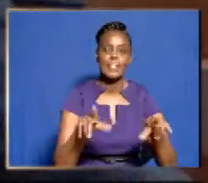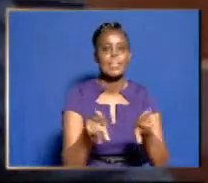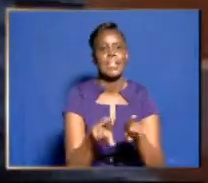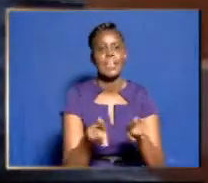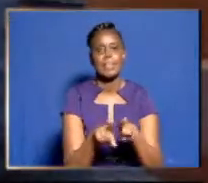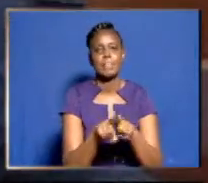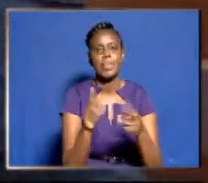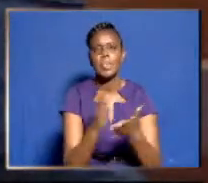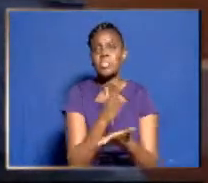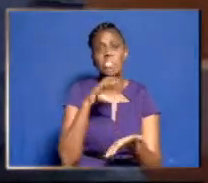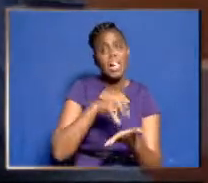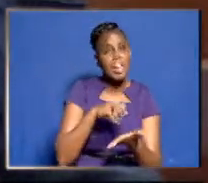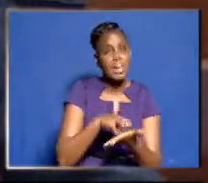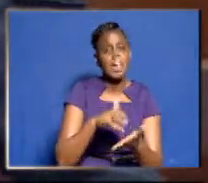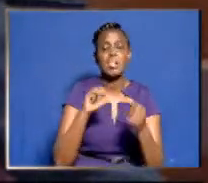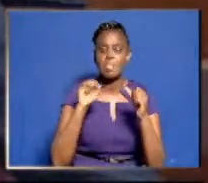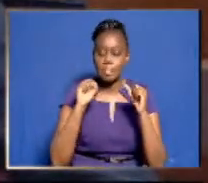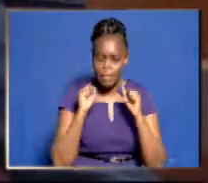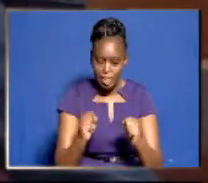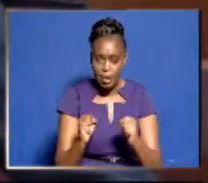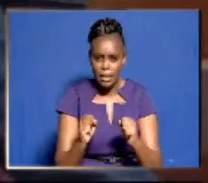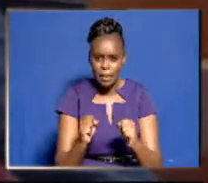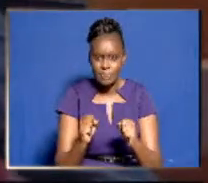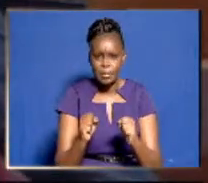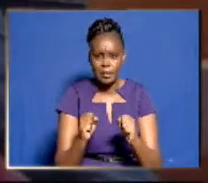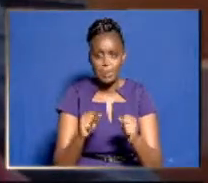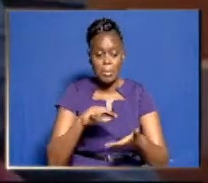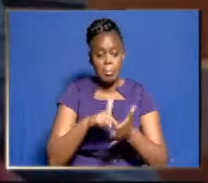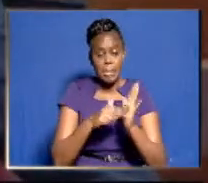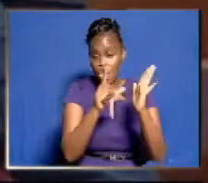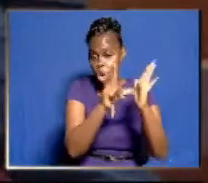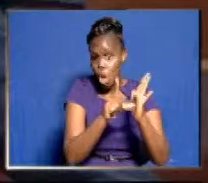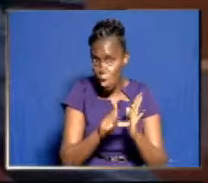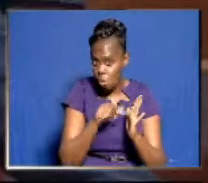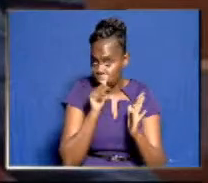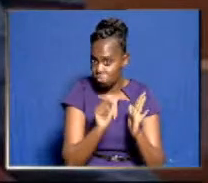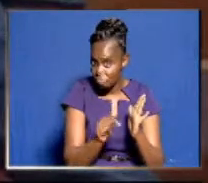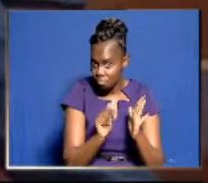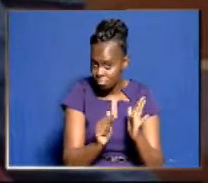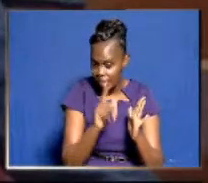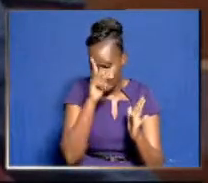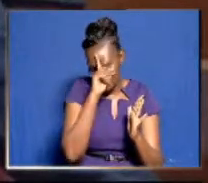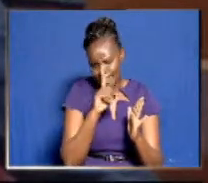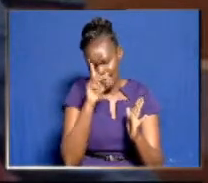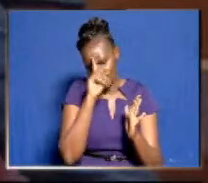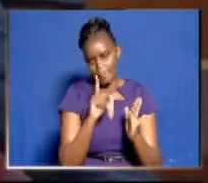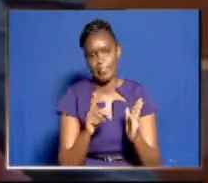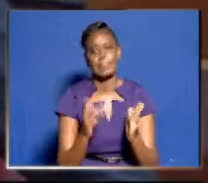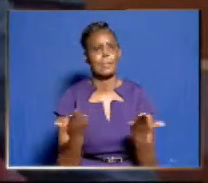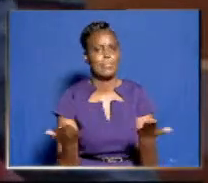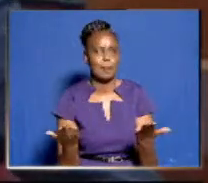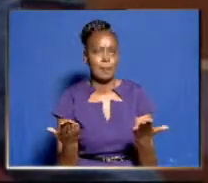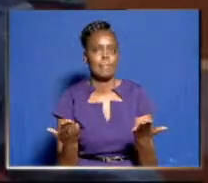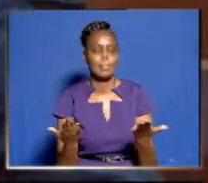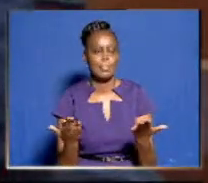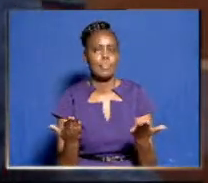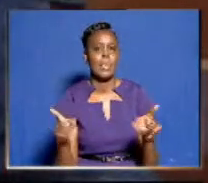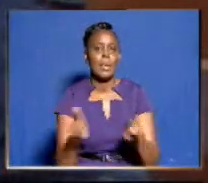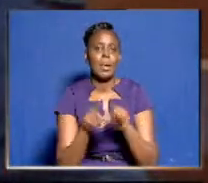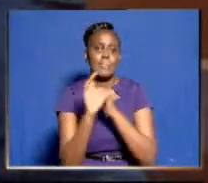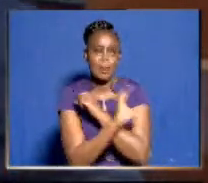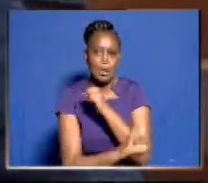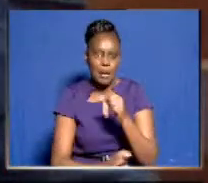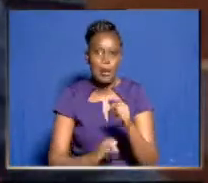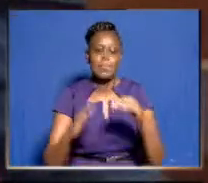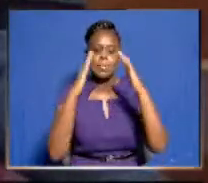And actually, Honorable Speaker, this is now why you see the issue of the fiscal deficit becomes very serious in this country. And I think really as a country, both